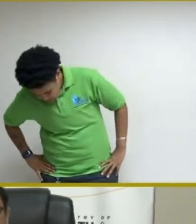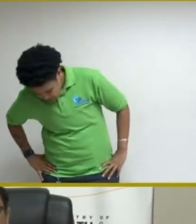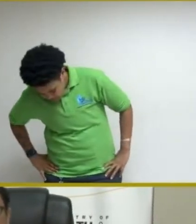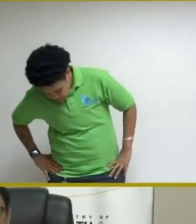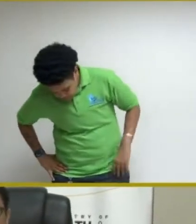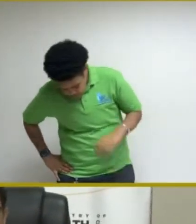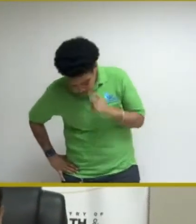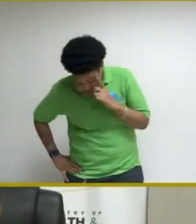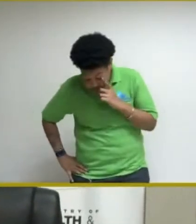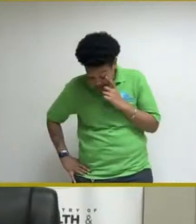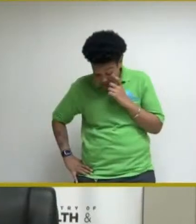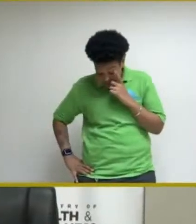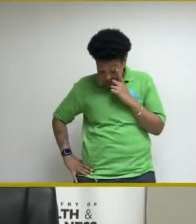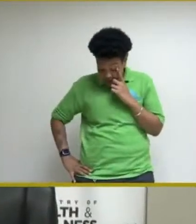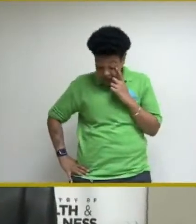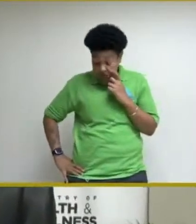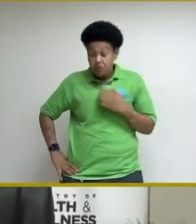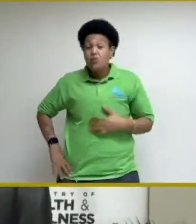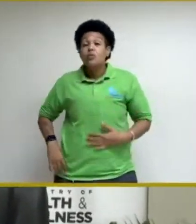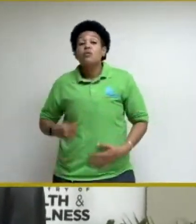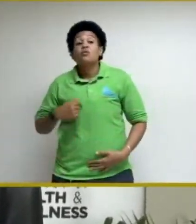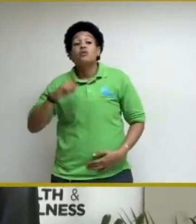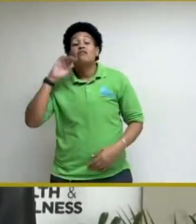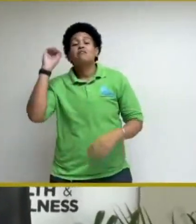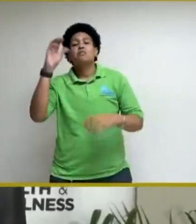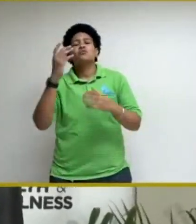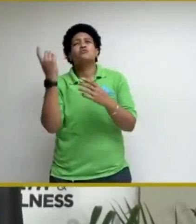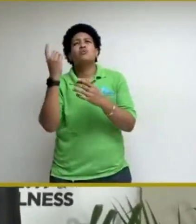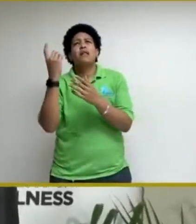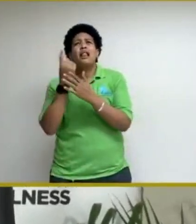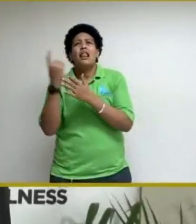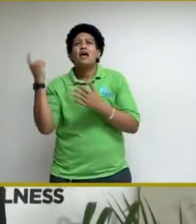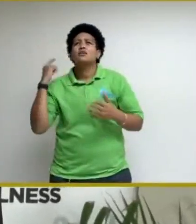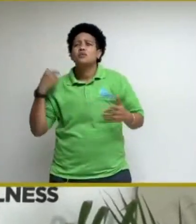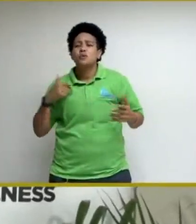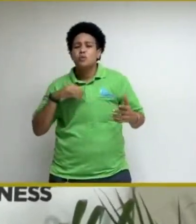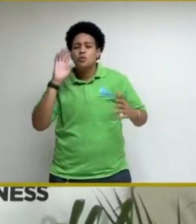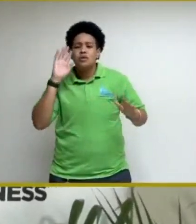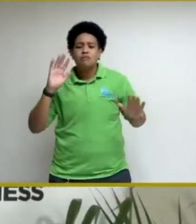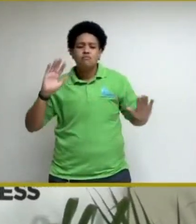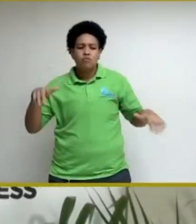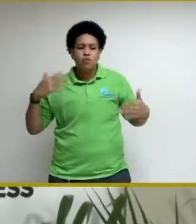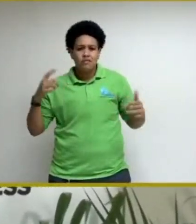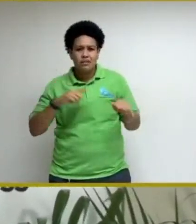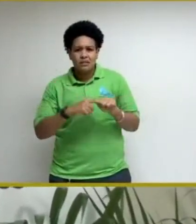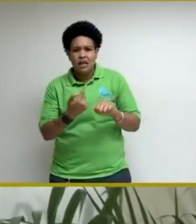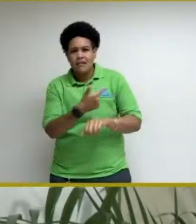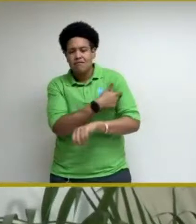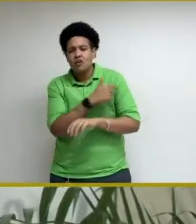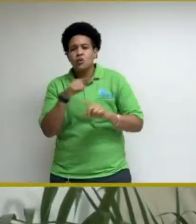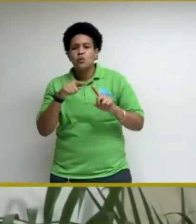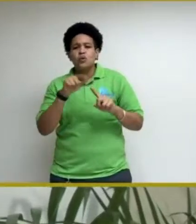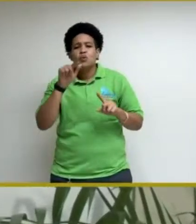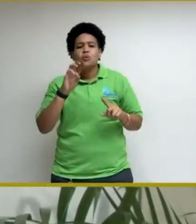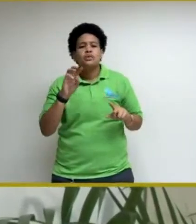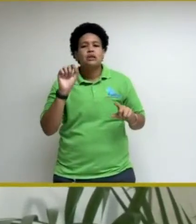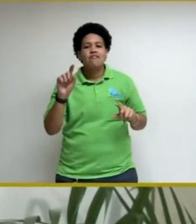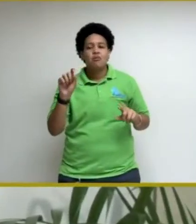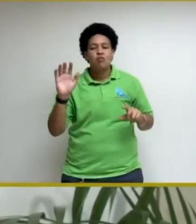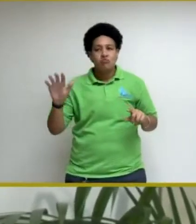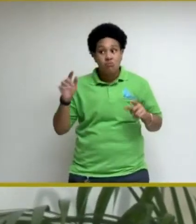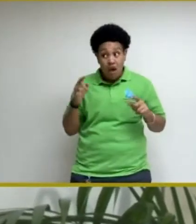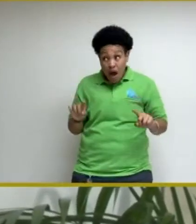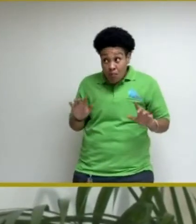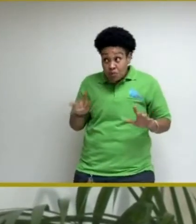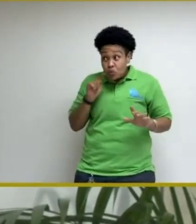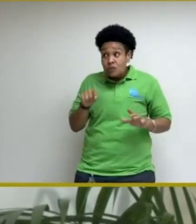So we would have put out sometime last week that we would have restarted vaccinations on the 26th of April.